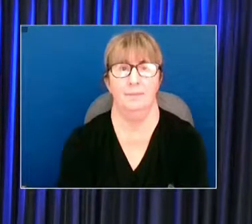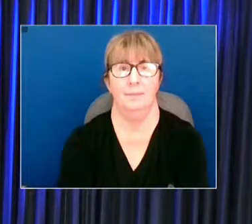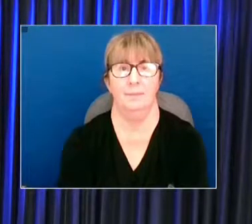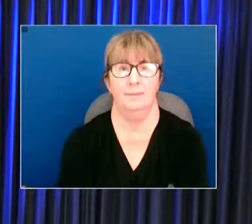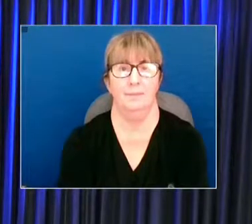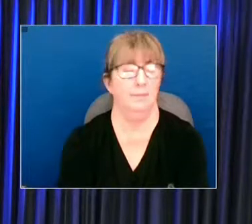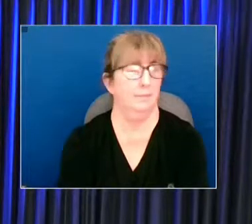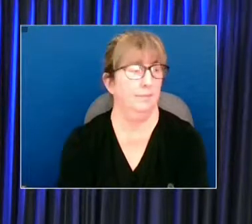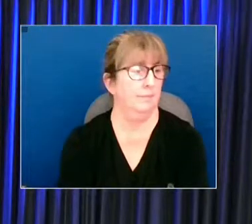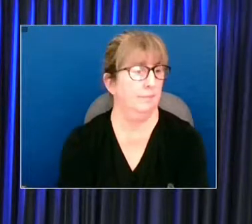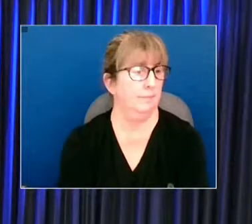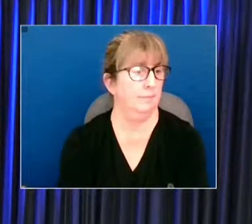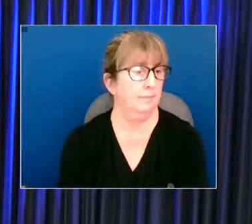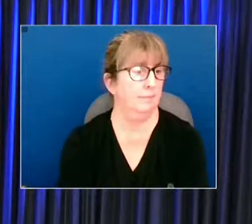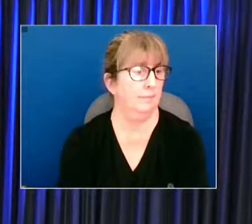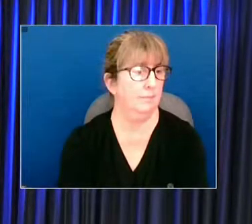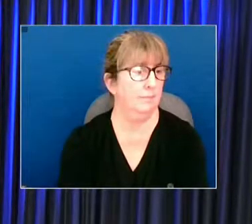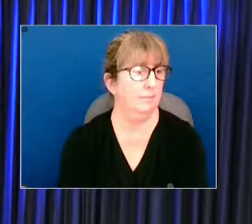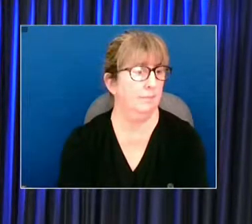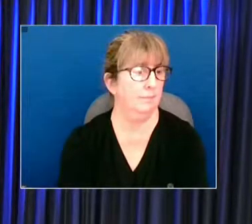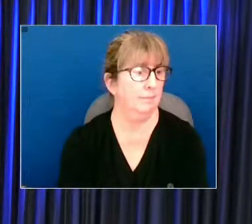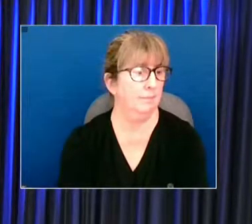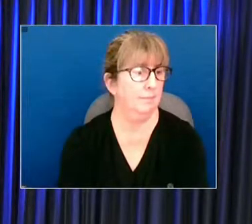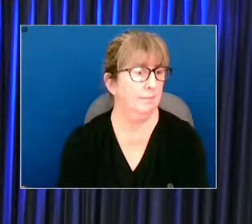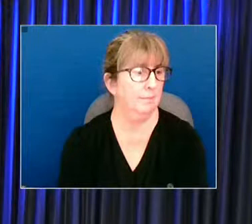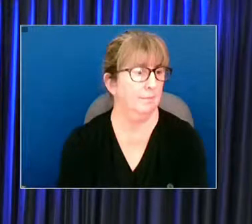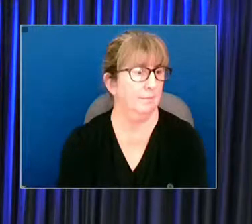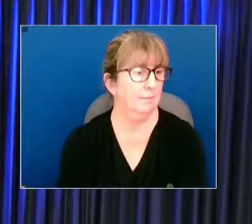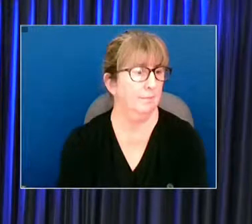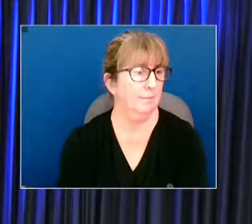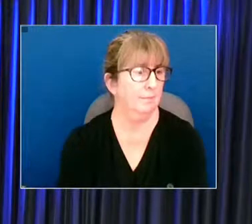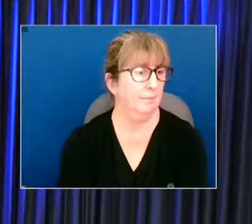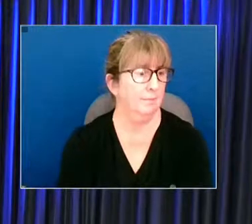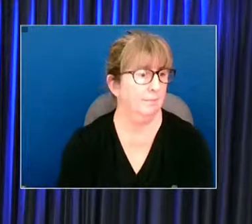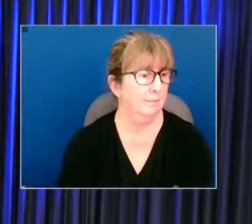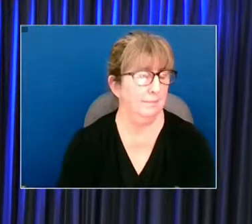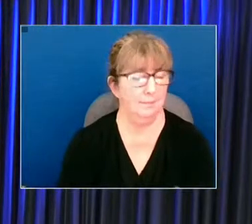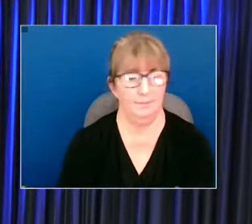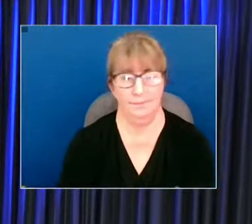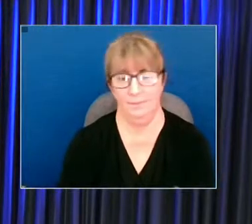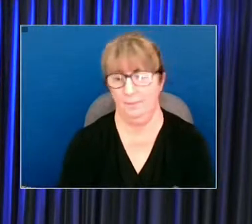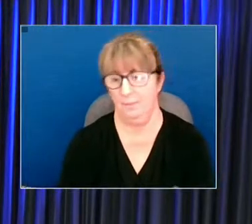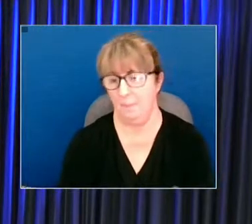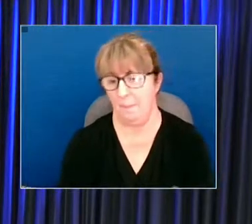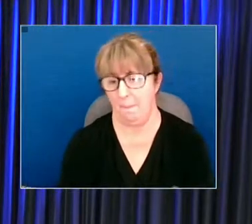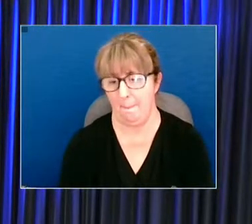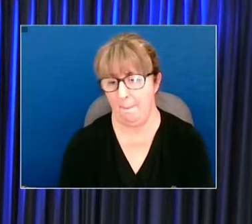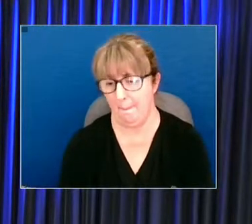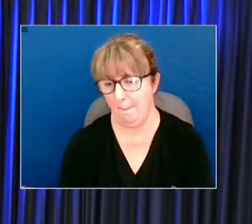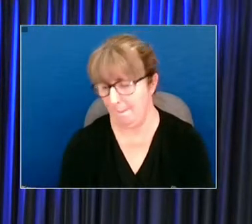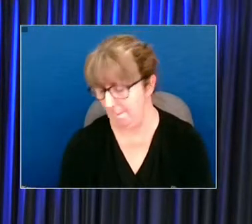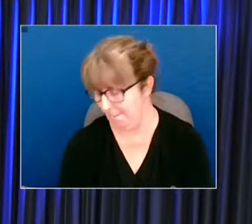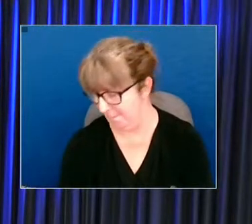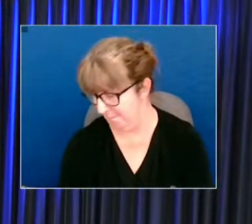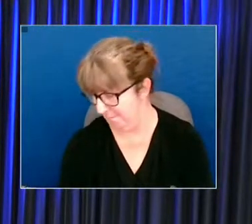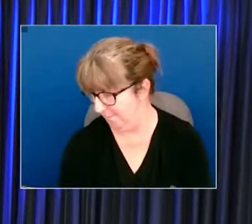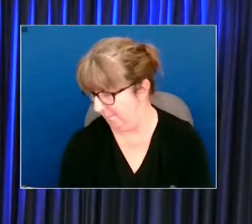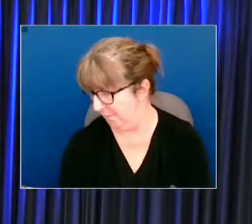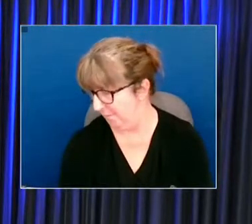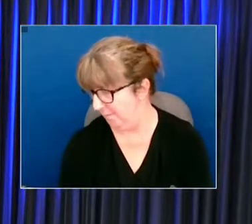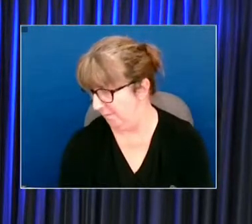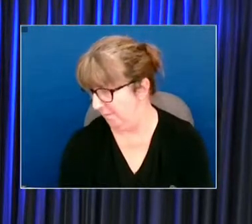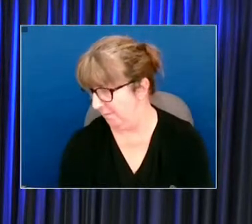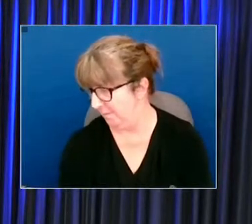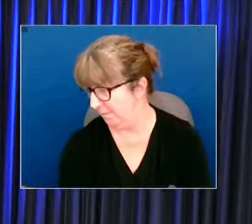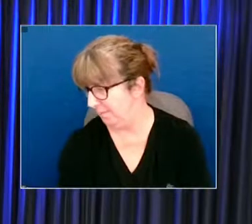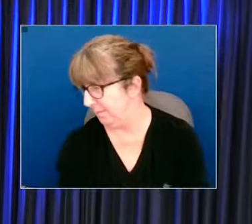You think you can get to the facts first? Before that? Setting them up. Oh, yeah. Okay, if you do that, then we'll be able to focus in on the